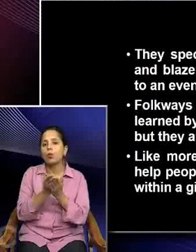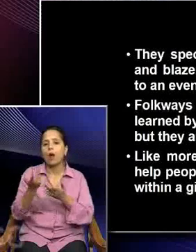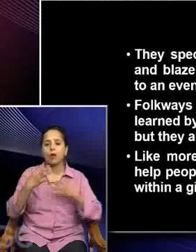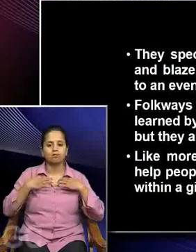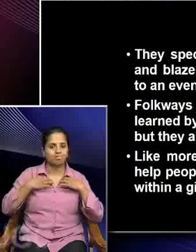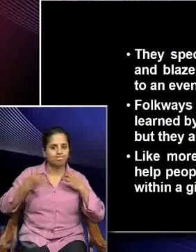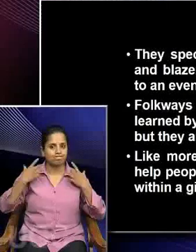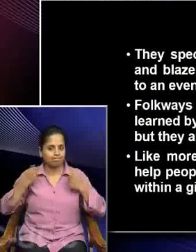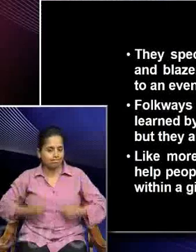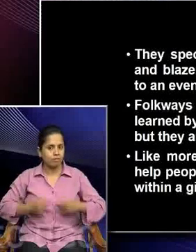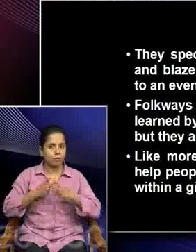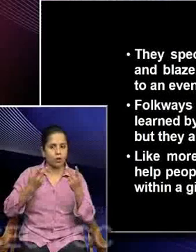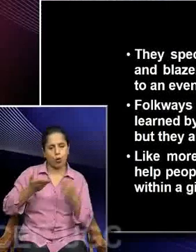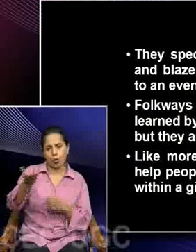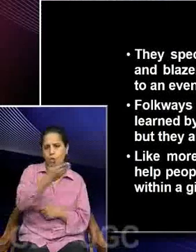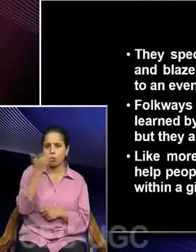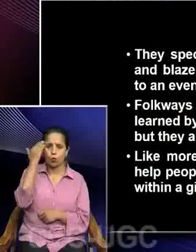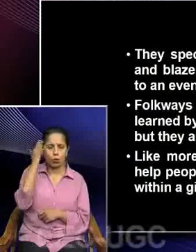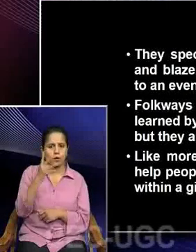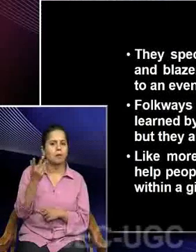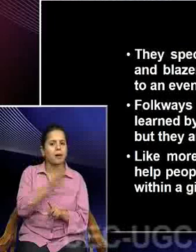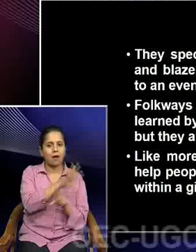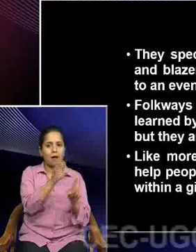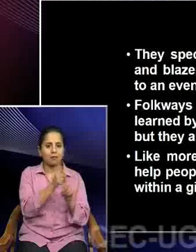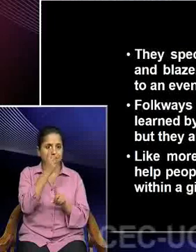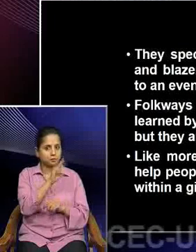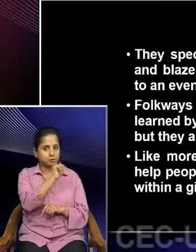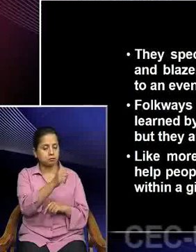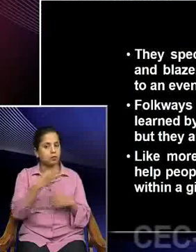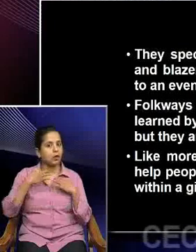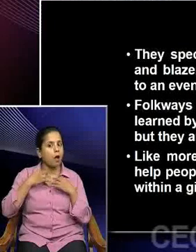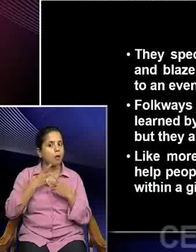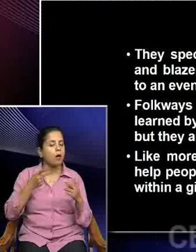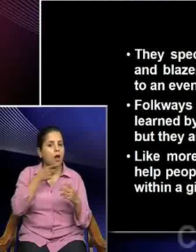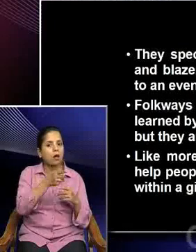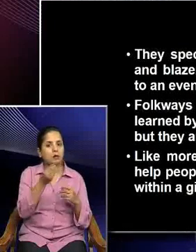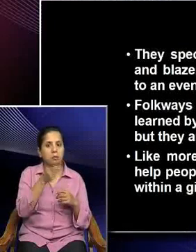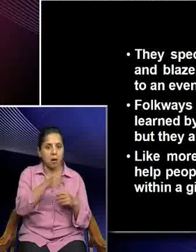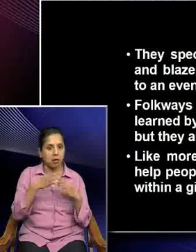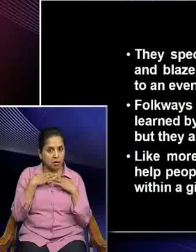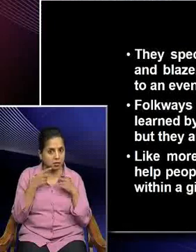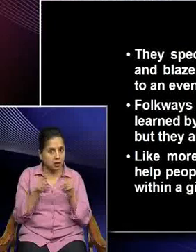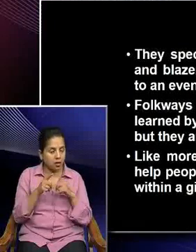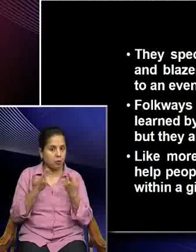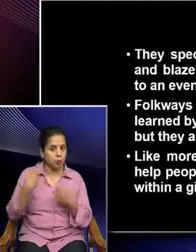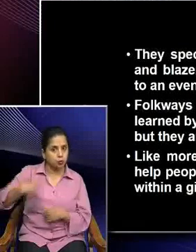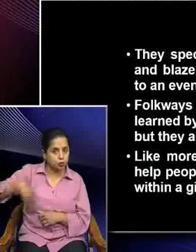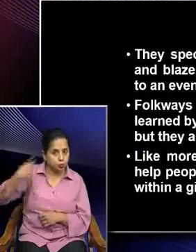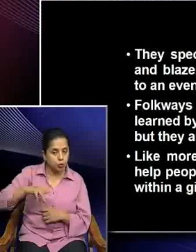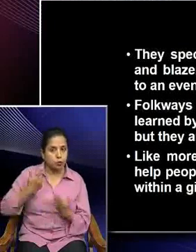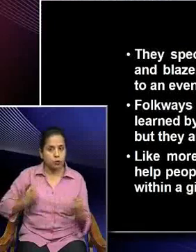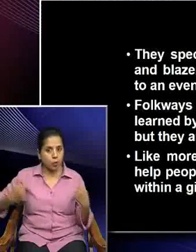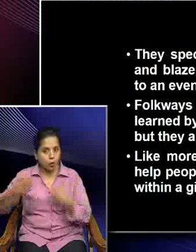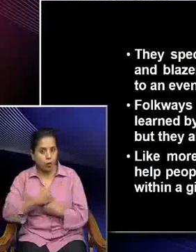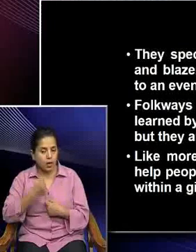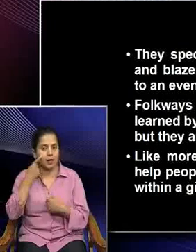dressing. Say we all know that a certain culture there is a dress code, so that could be kind of an